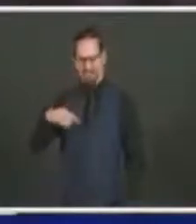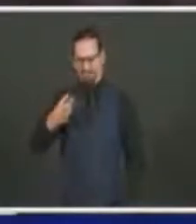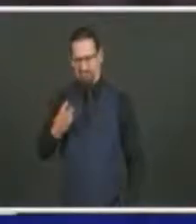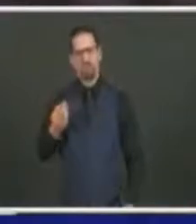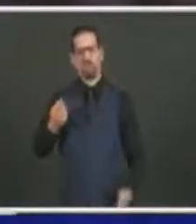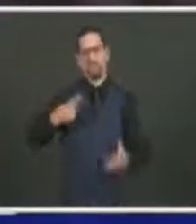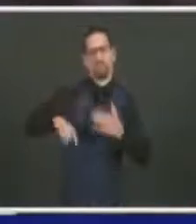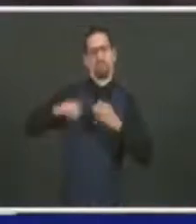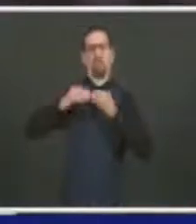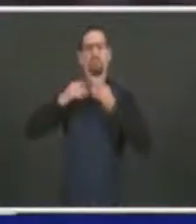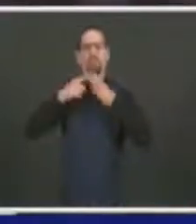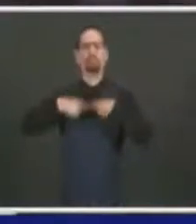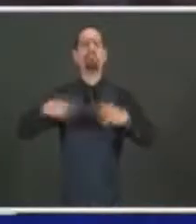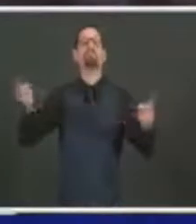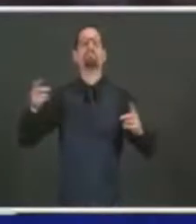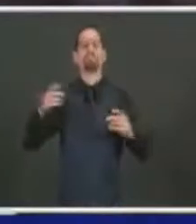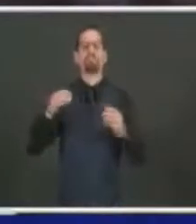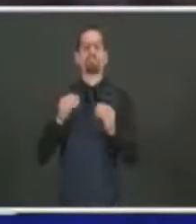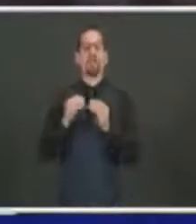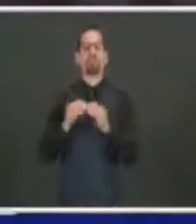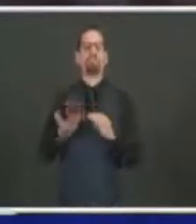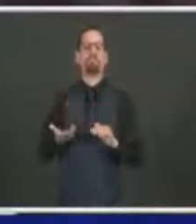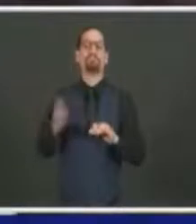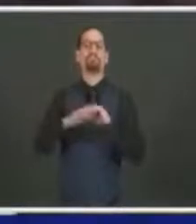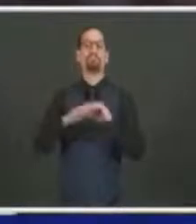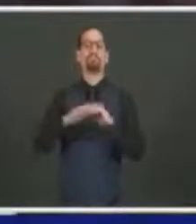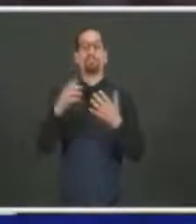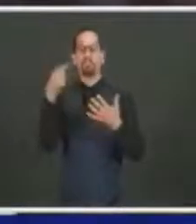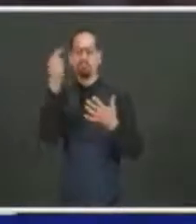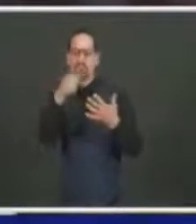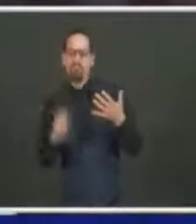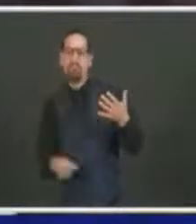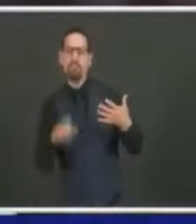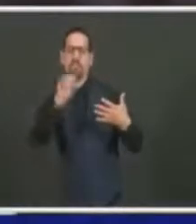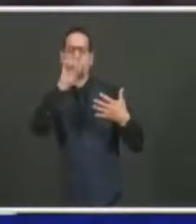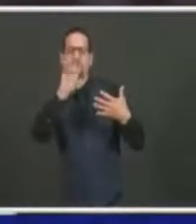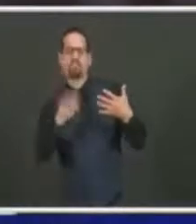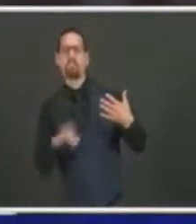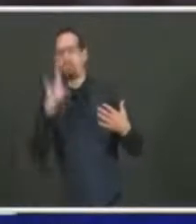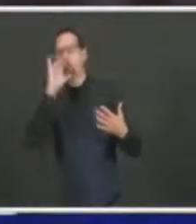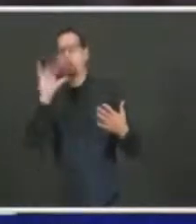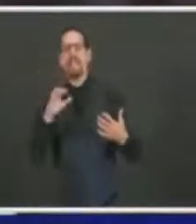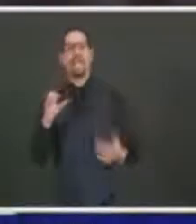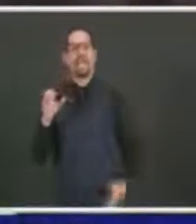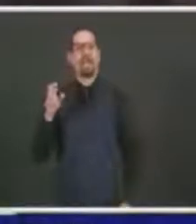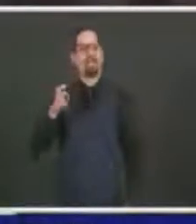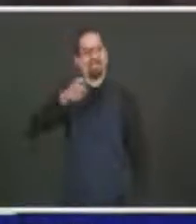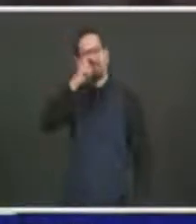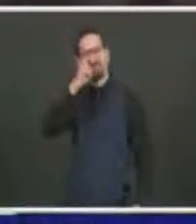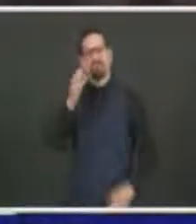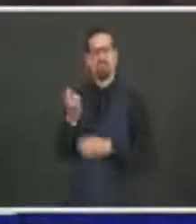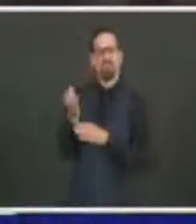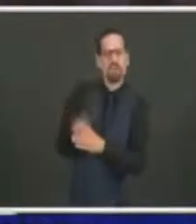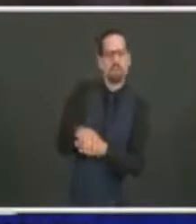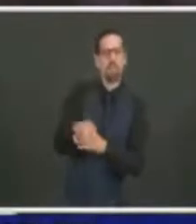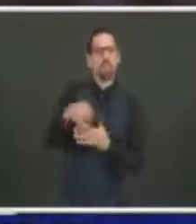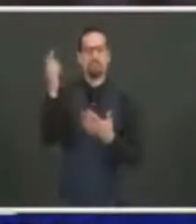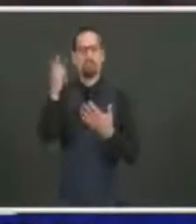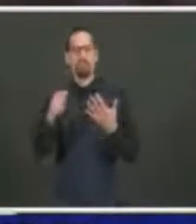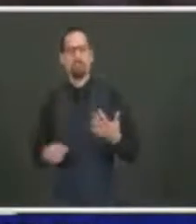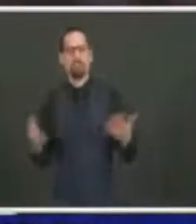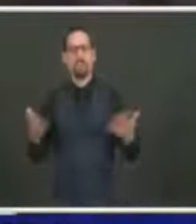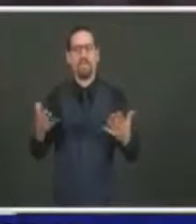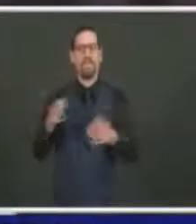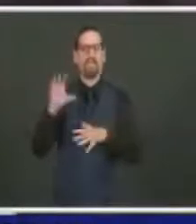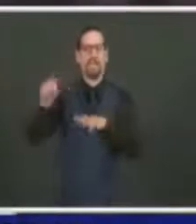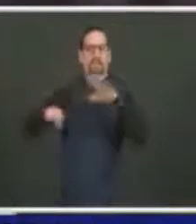level approach to enforcement so that we can really expand the outreach piece and help the public be more a